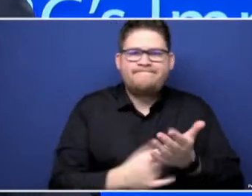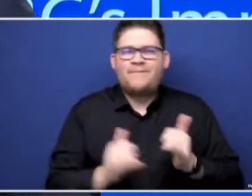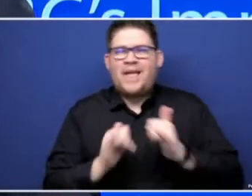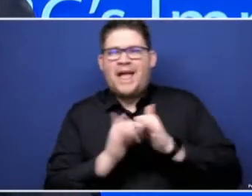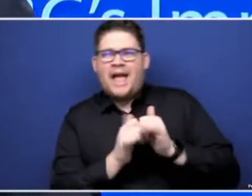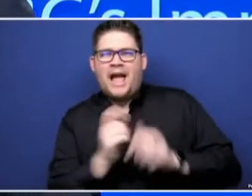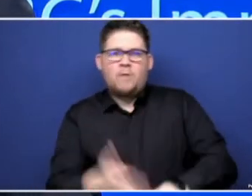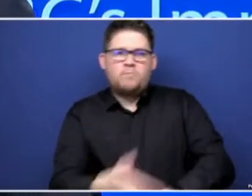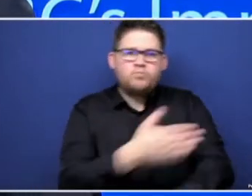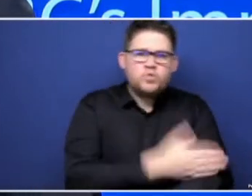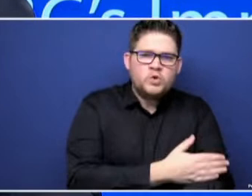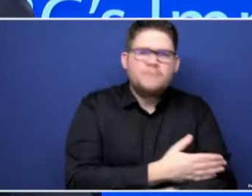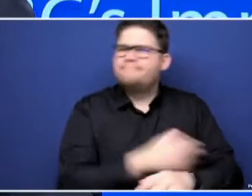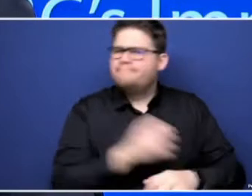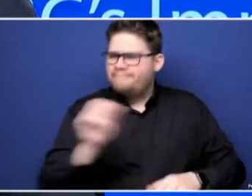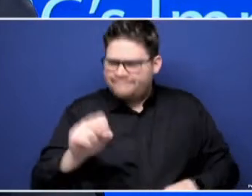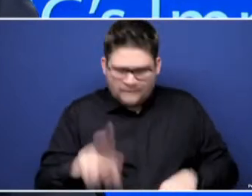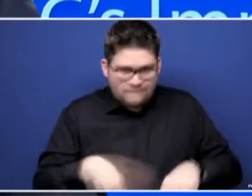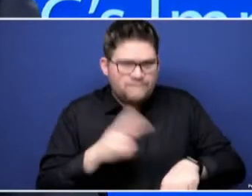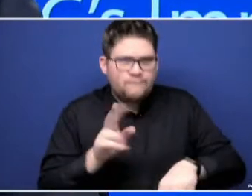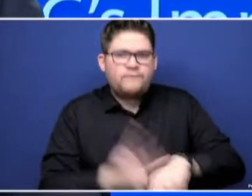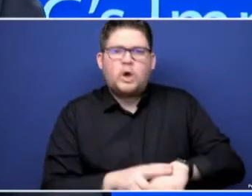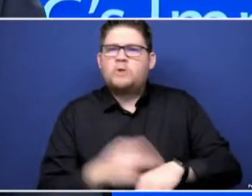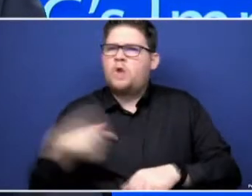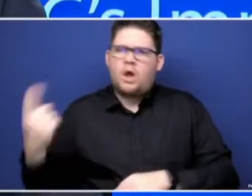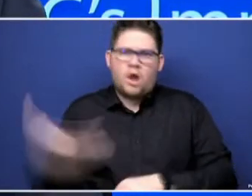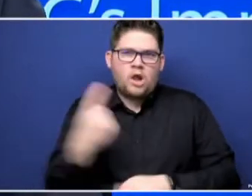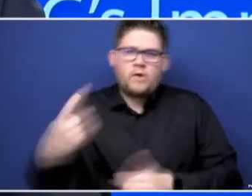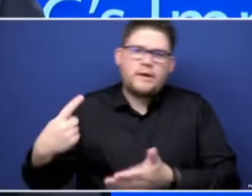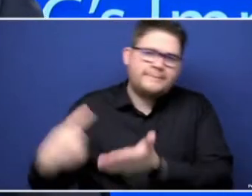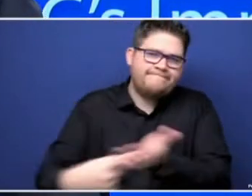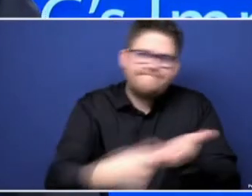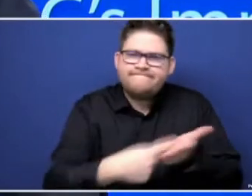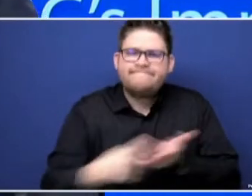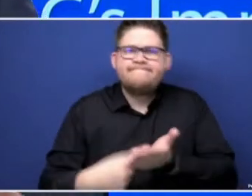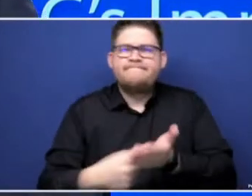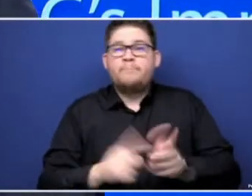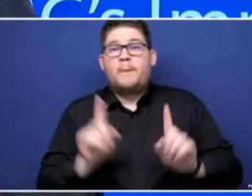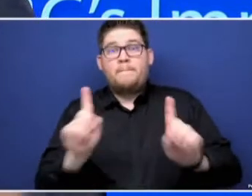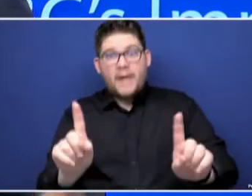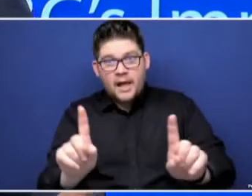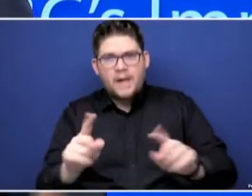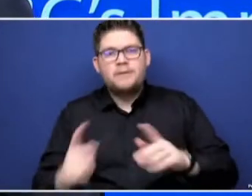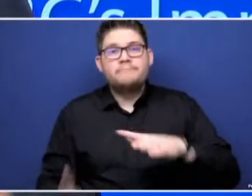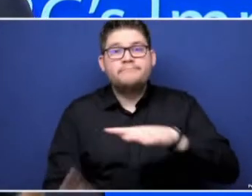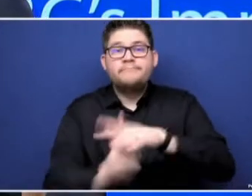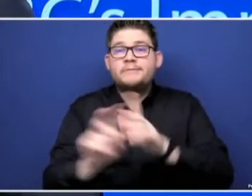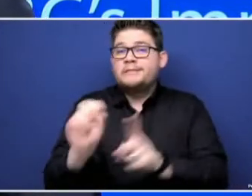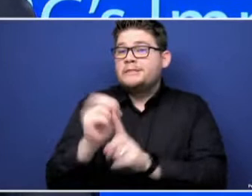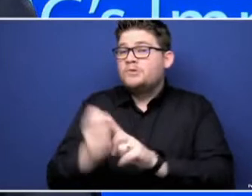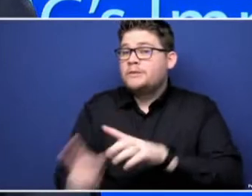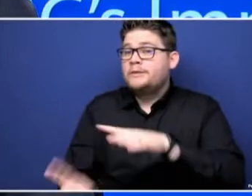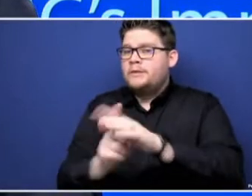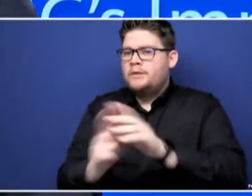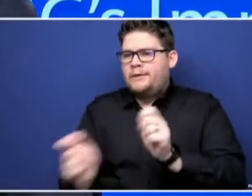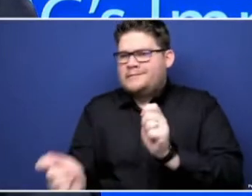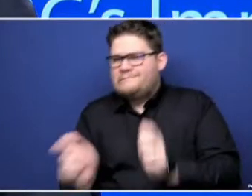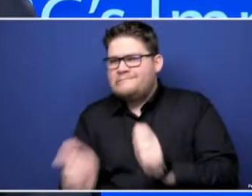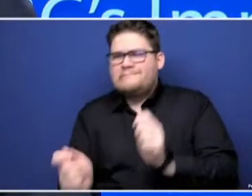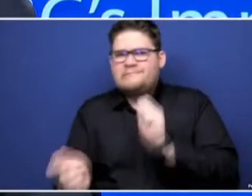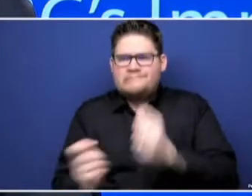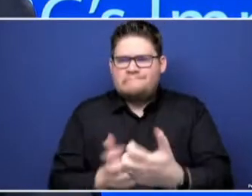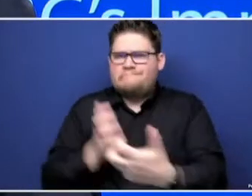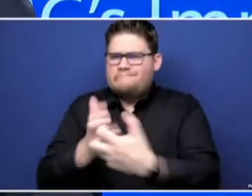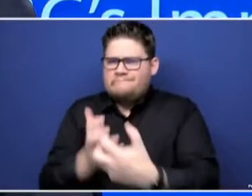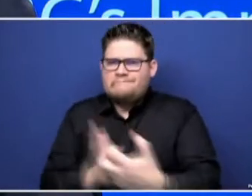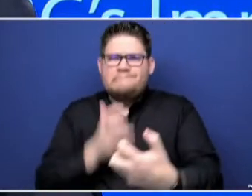with people that are able to move happily and with a smile on their face, large numbers of people, as we all have